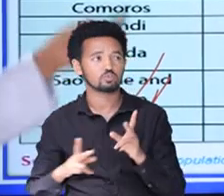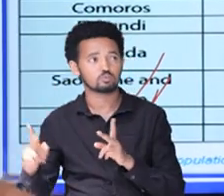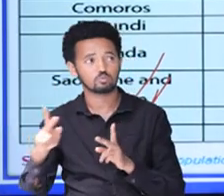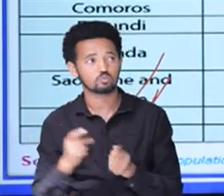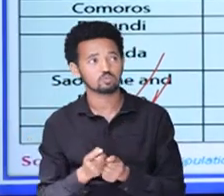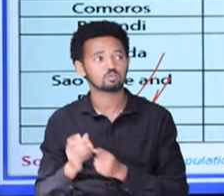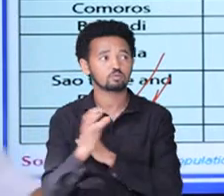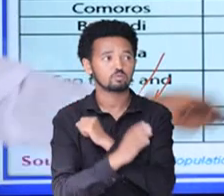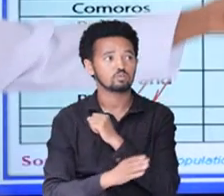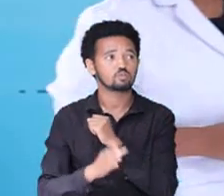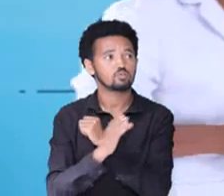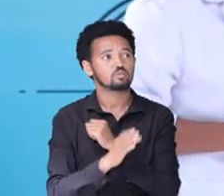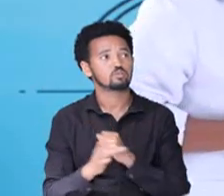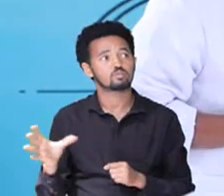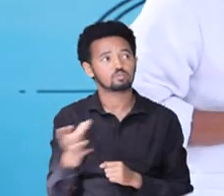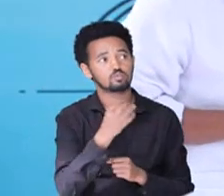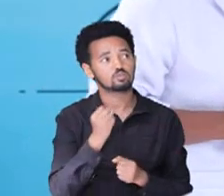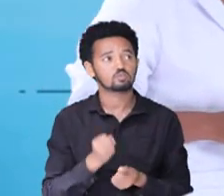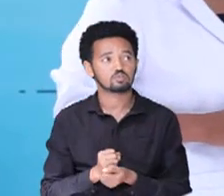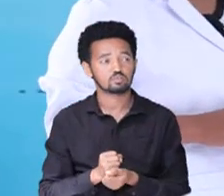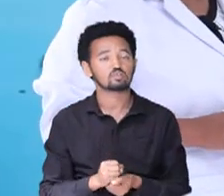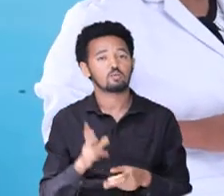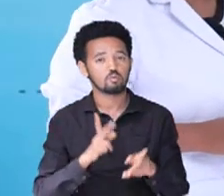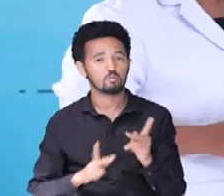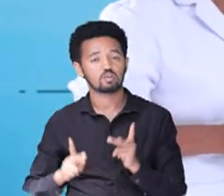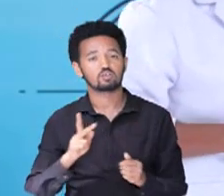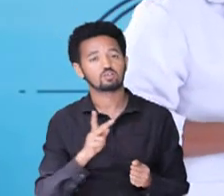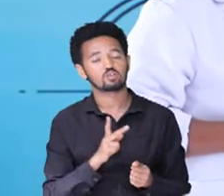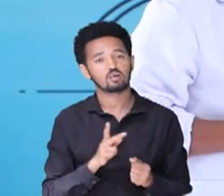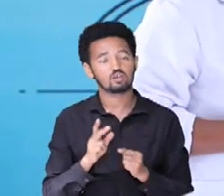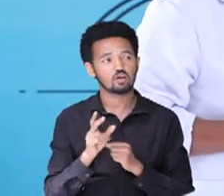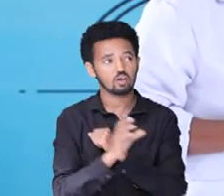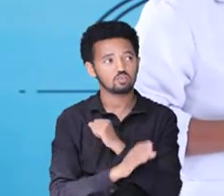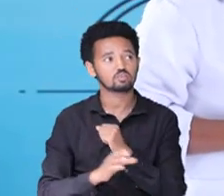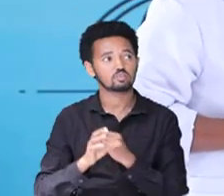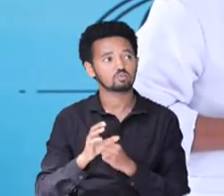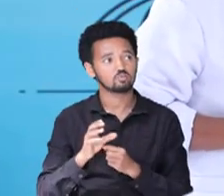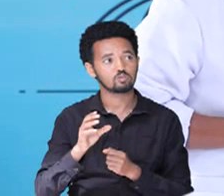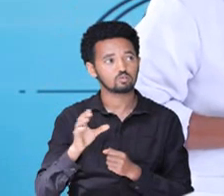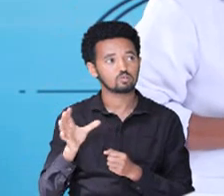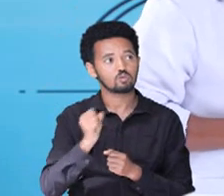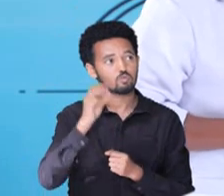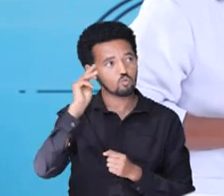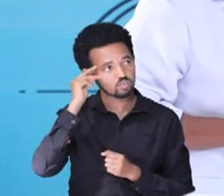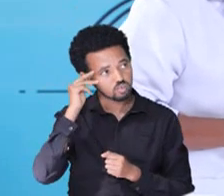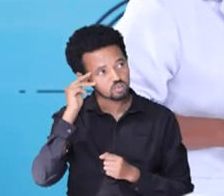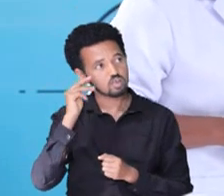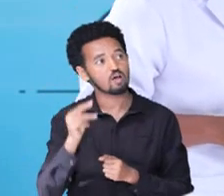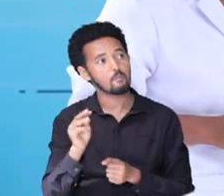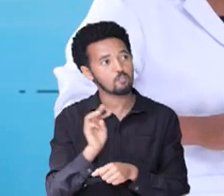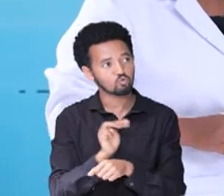populated countries of Africa. Sparsely populated countries of Africa are Western Sahara, Mauritania,